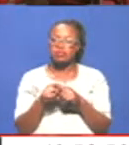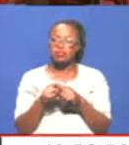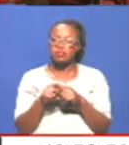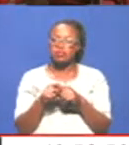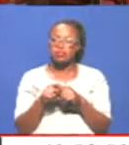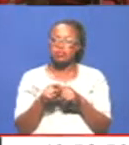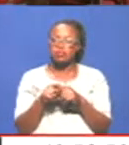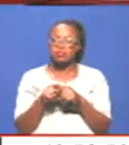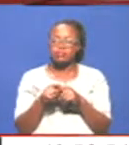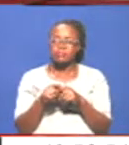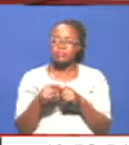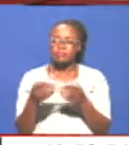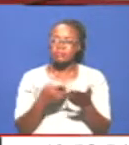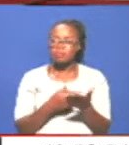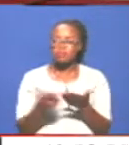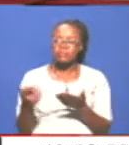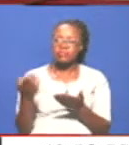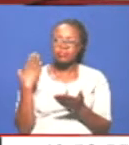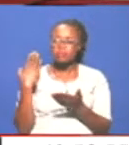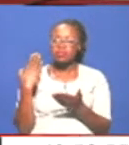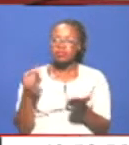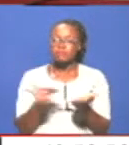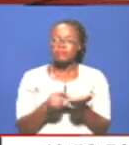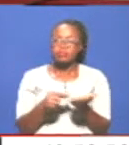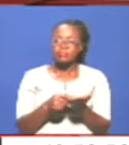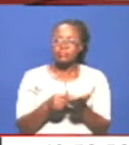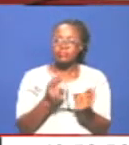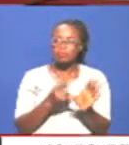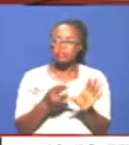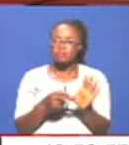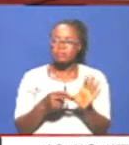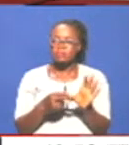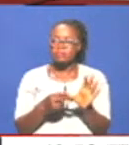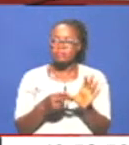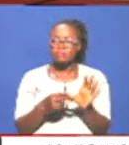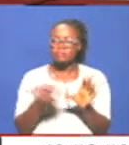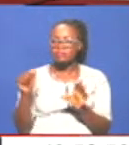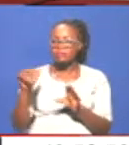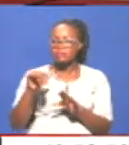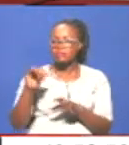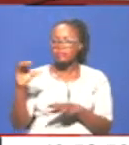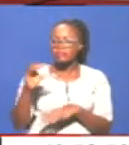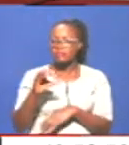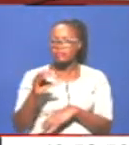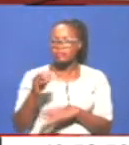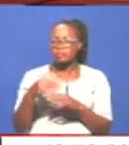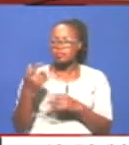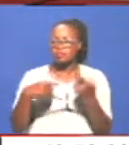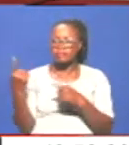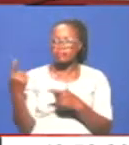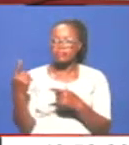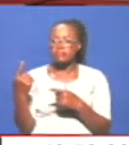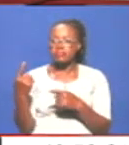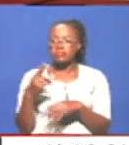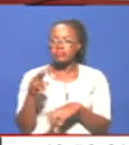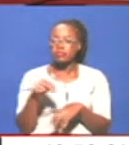A few weeks ago, I was in Ghana. I went to take part in the AYCC. After winning the